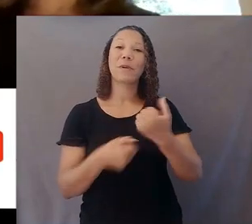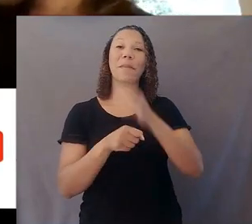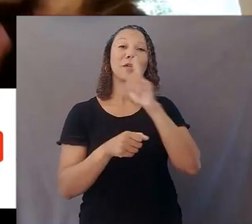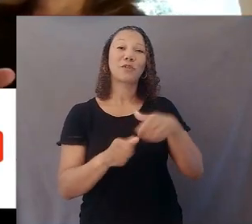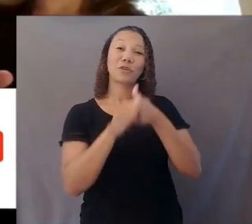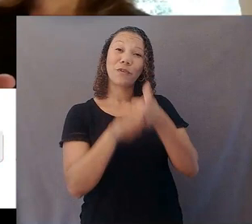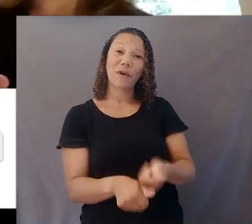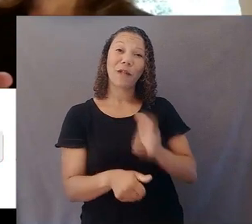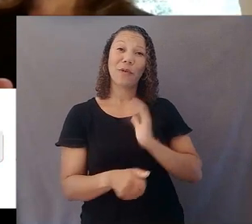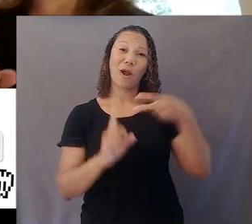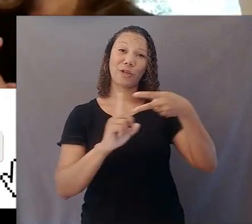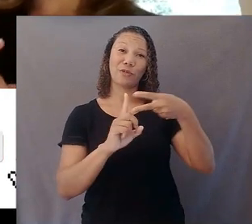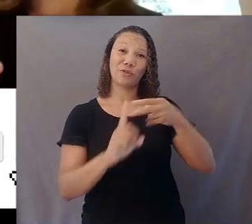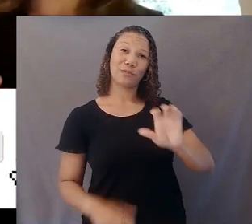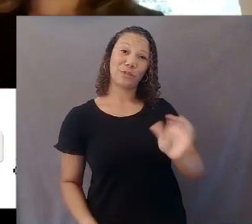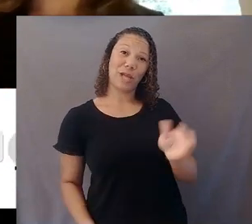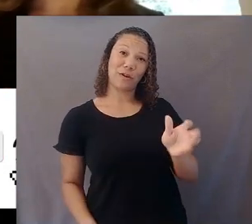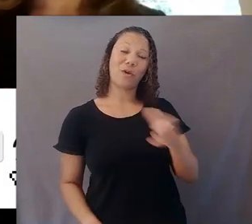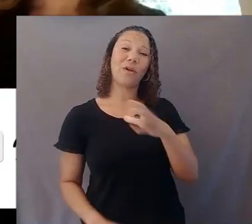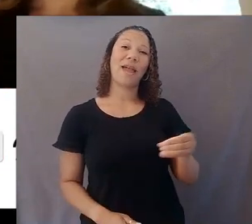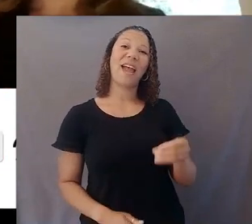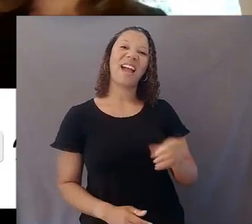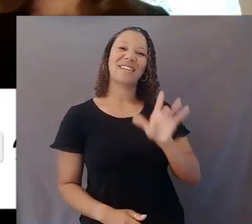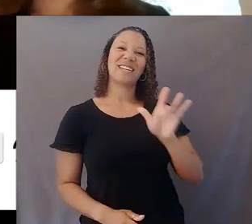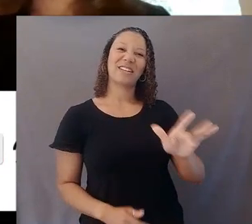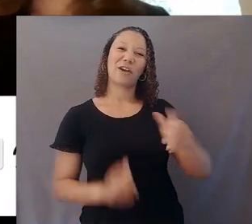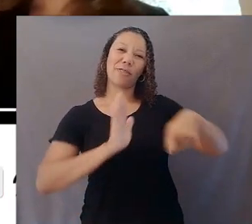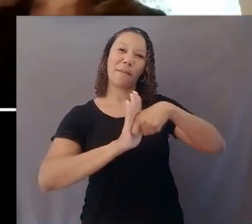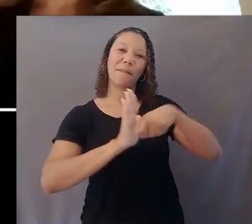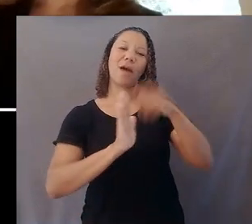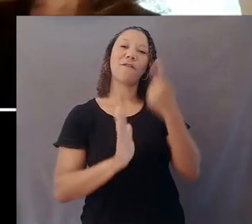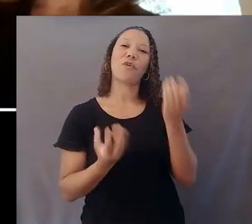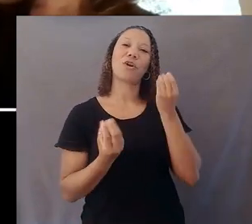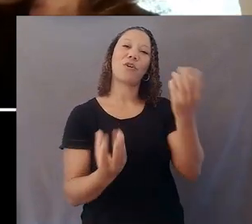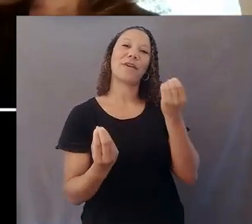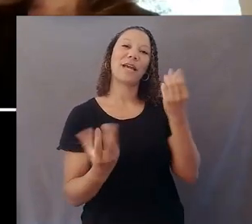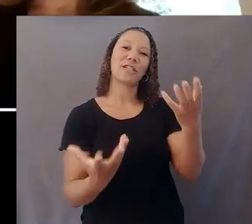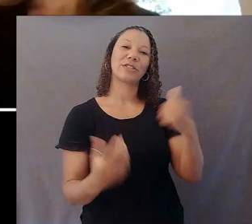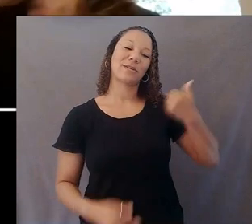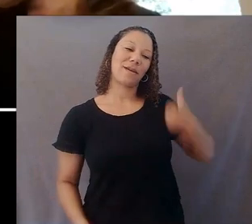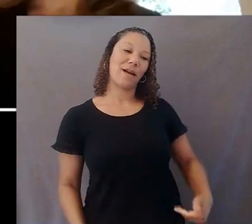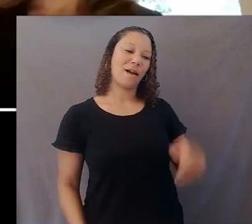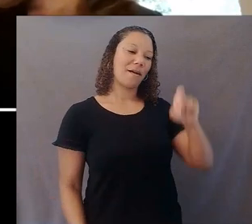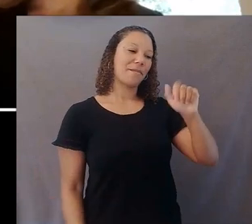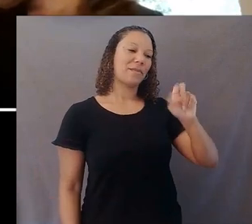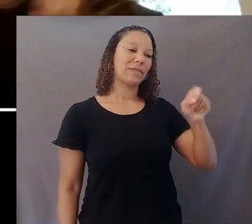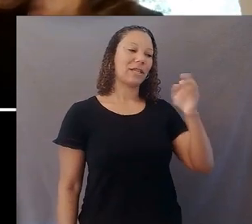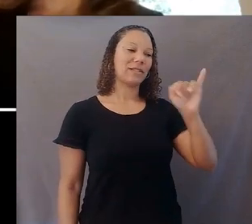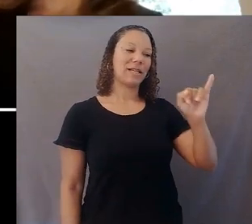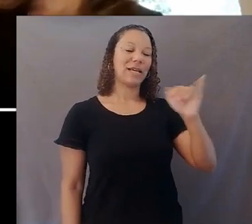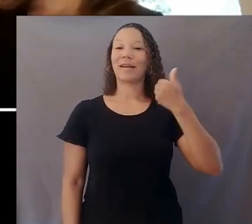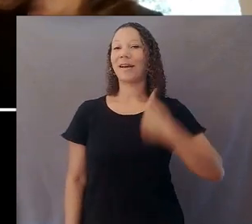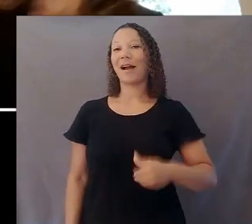channel and click on that bell, notification bell, to receive notifications. I'm Santi Pinkerton. I'm Carmen